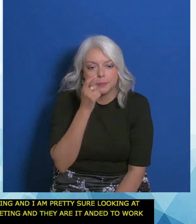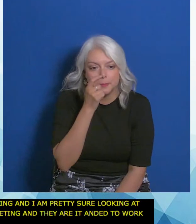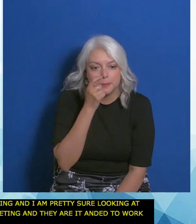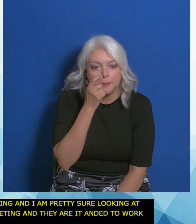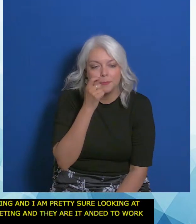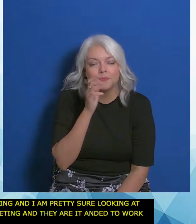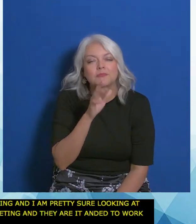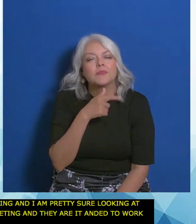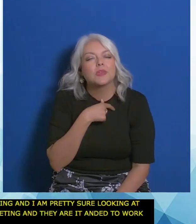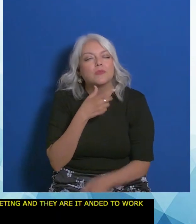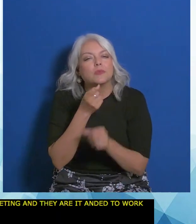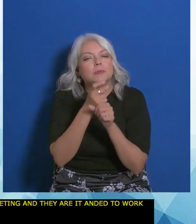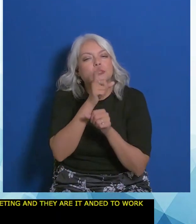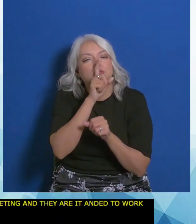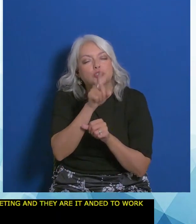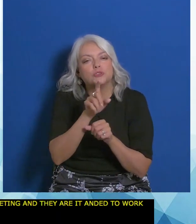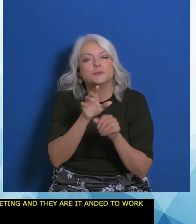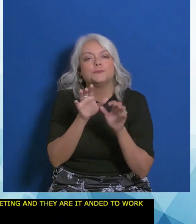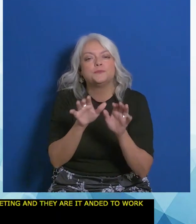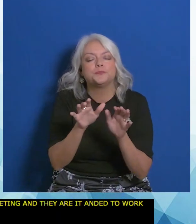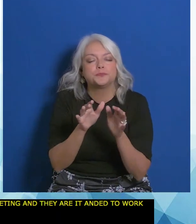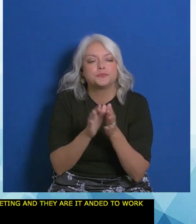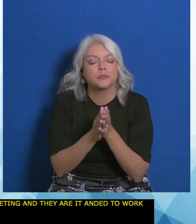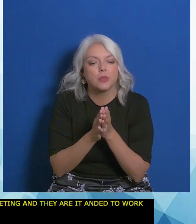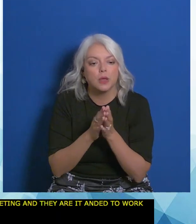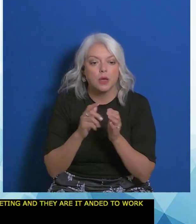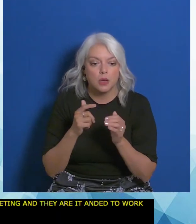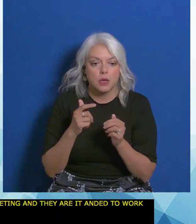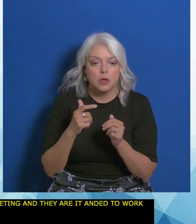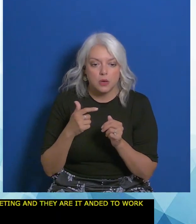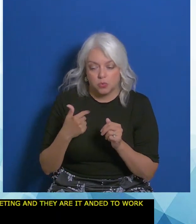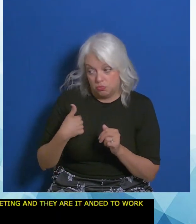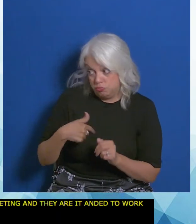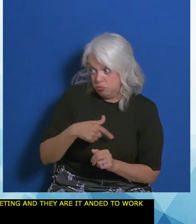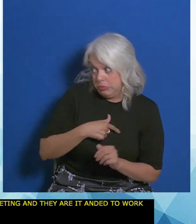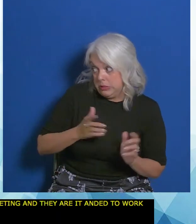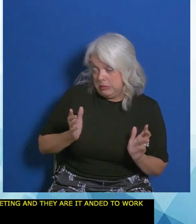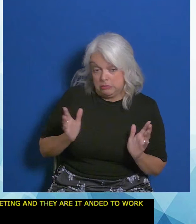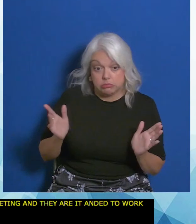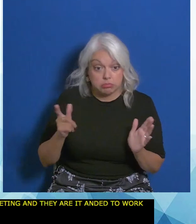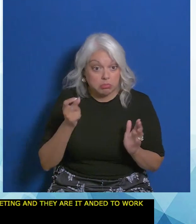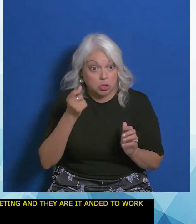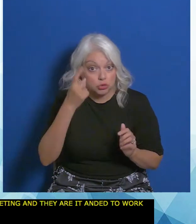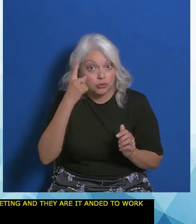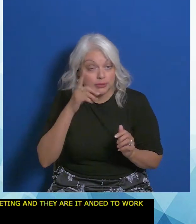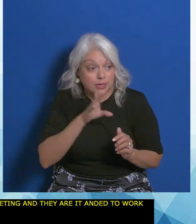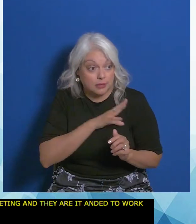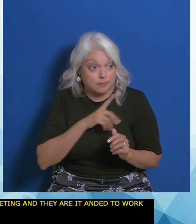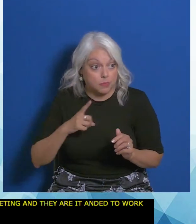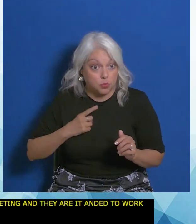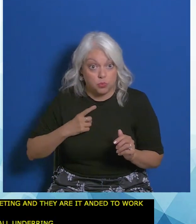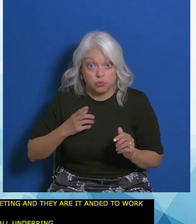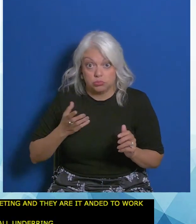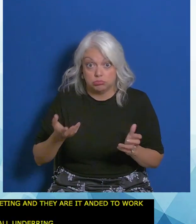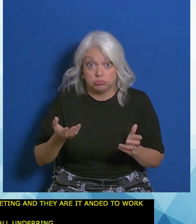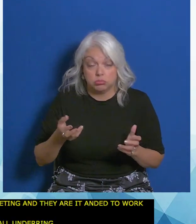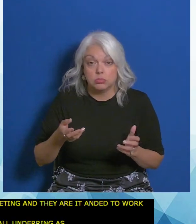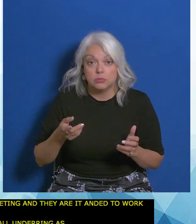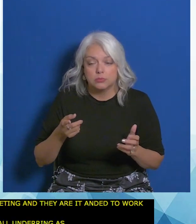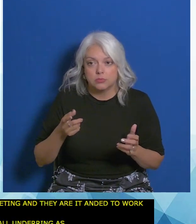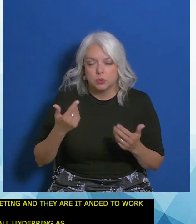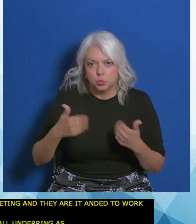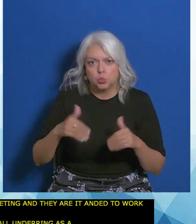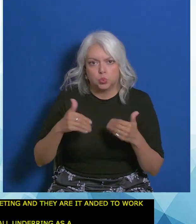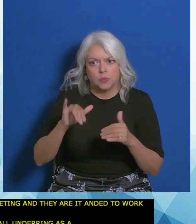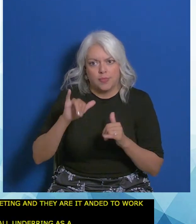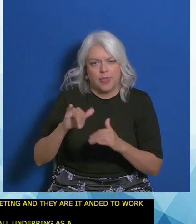Just wanted to make sure that we all are understanding as a board the weight of